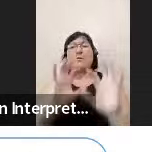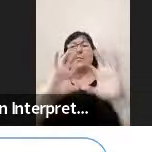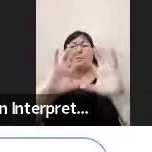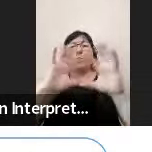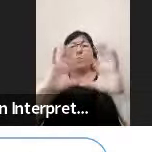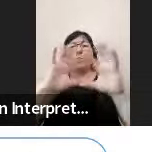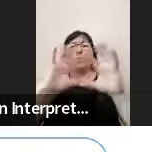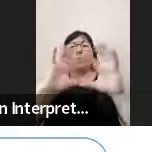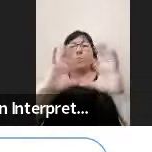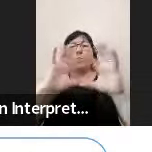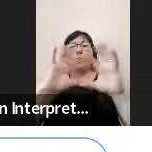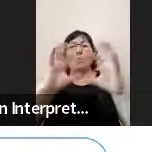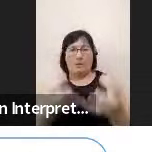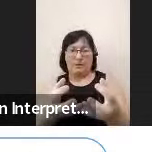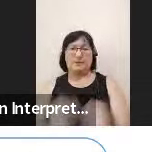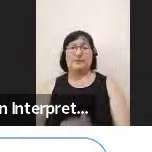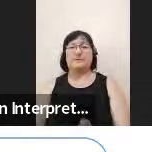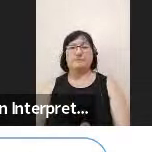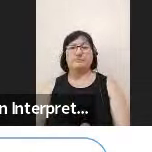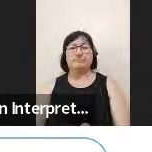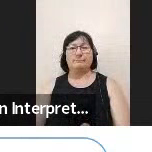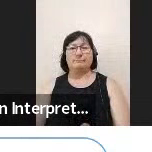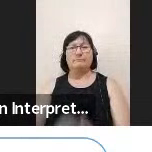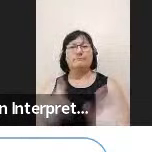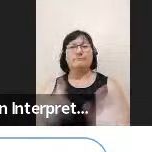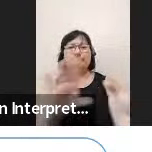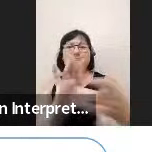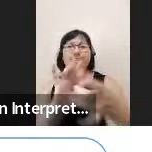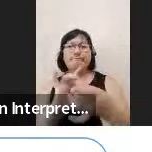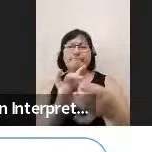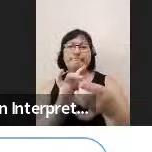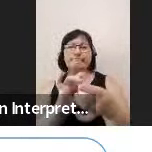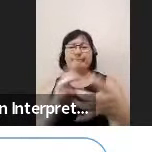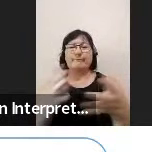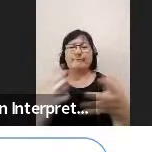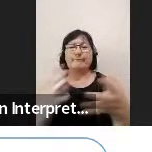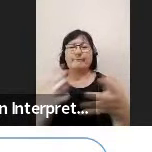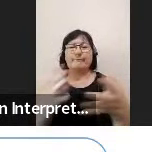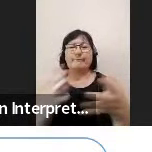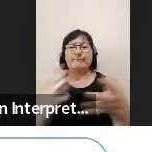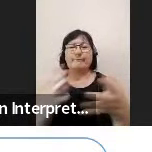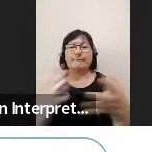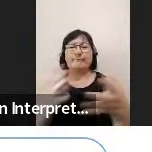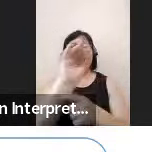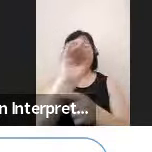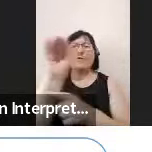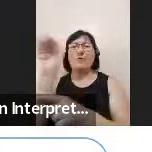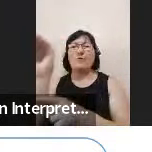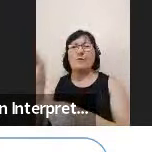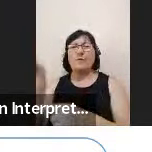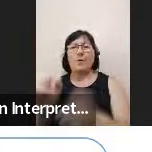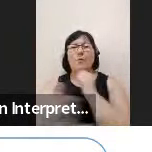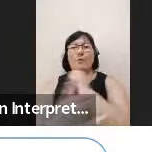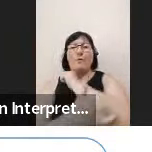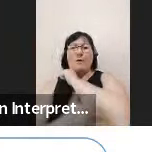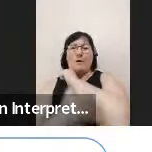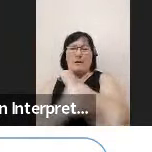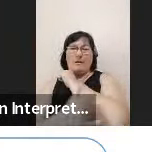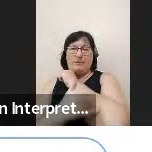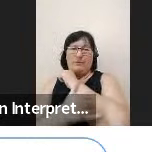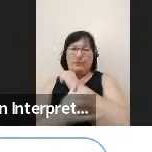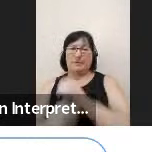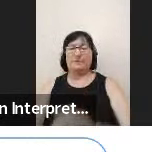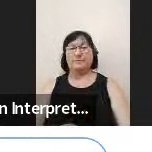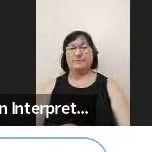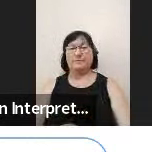do we interlink with what is done by other countries on this program? So the AEO compliance has